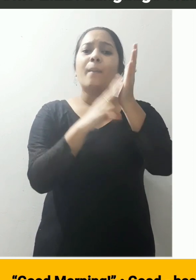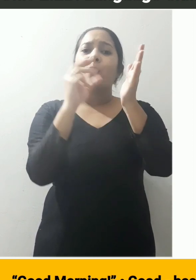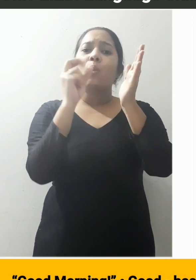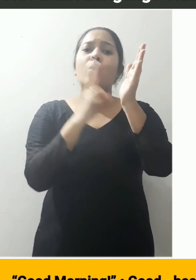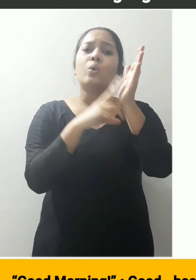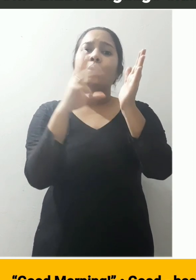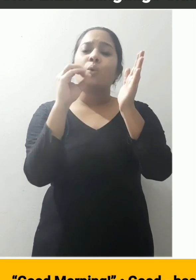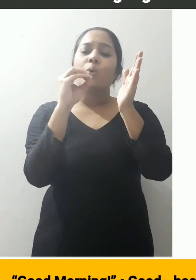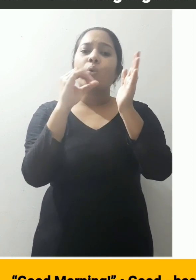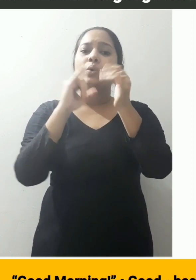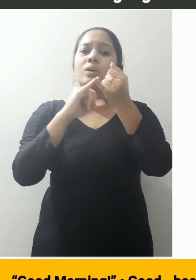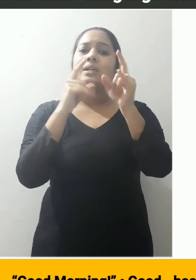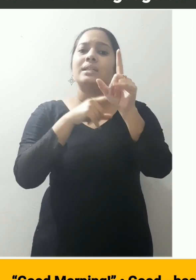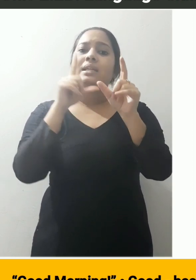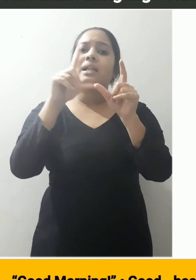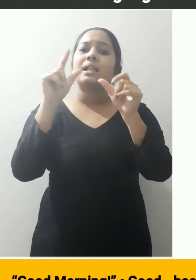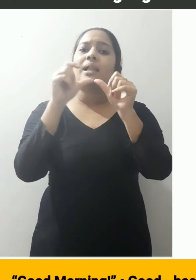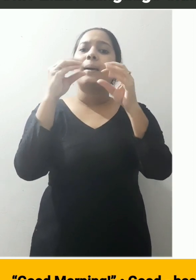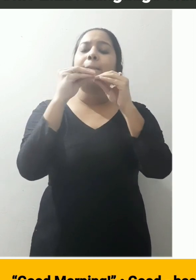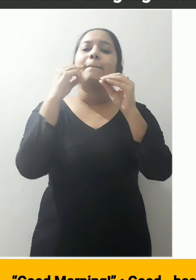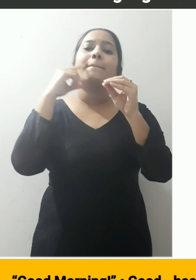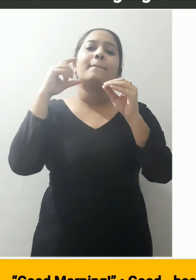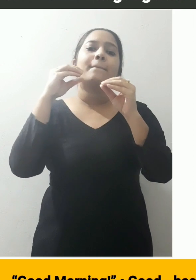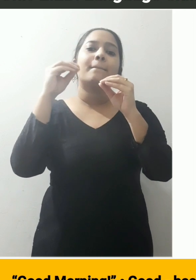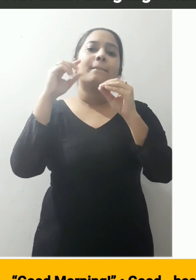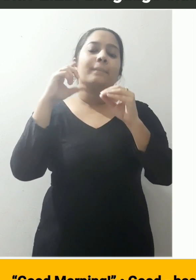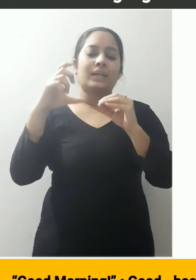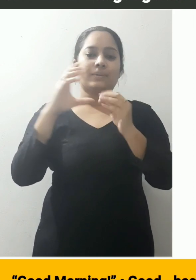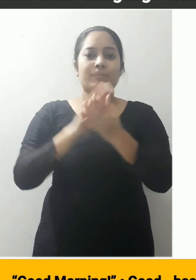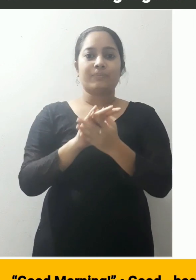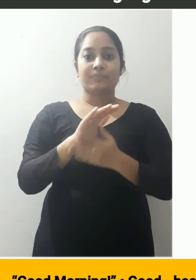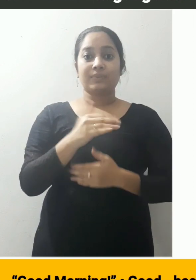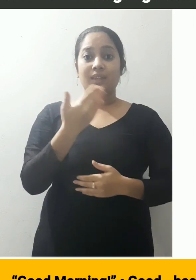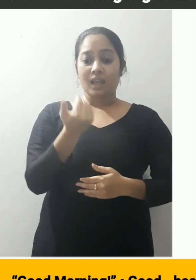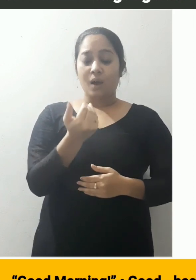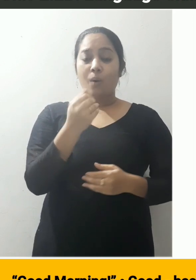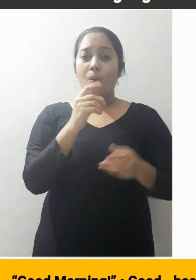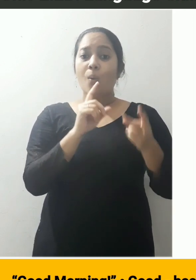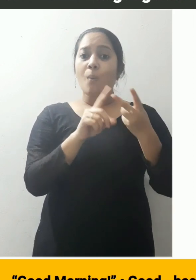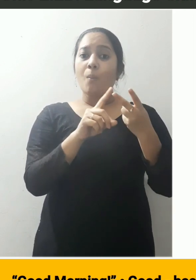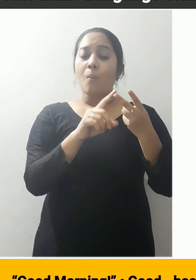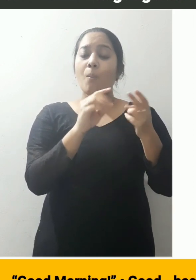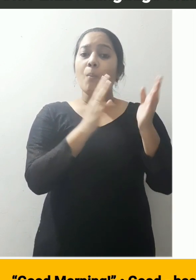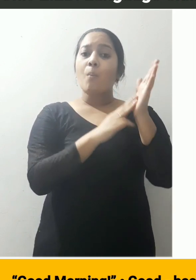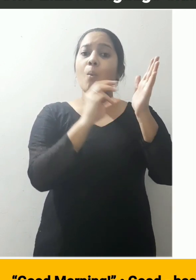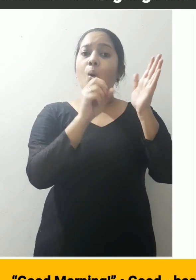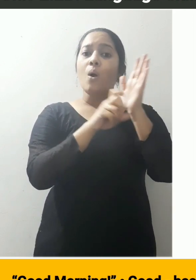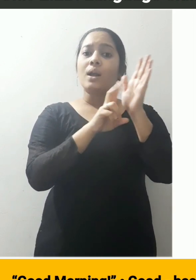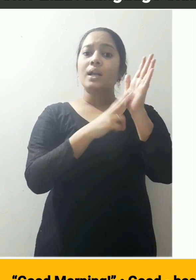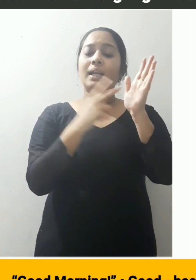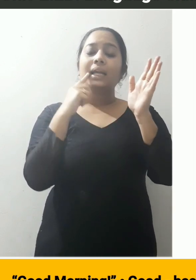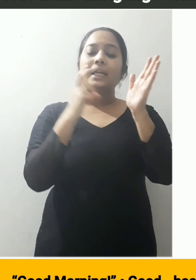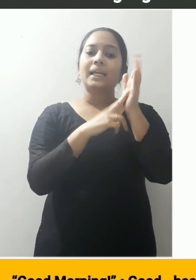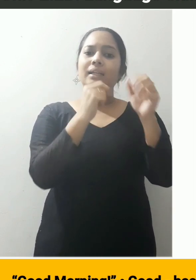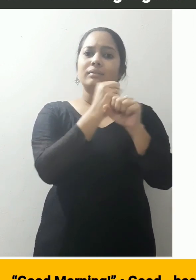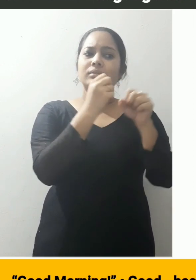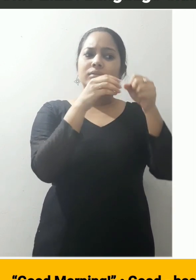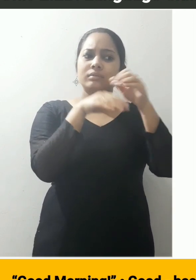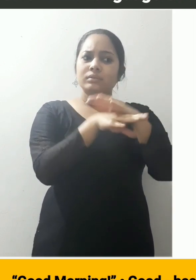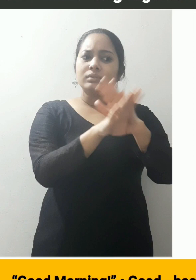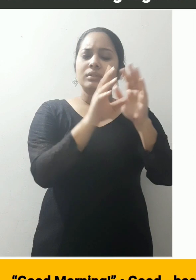monosyllabic. Morning, morning has two vowel sounds, or